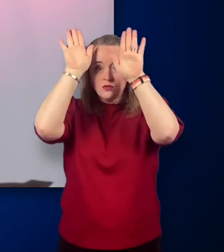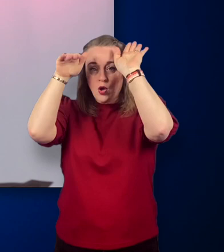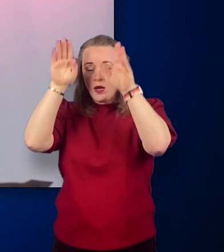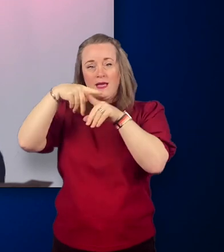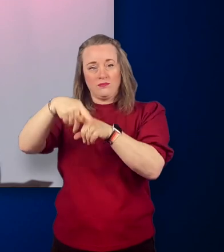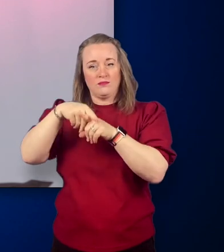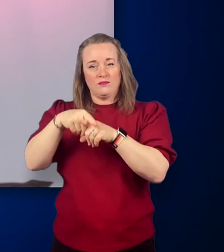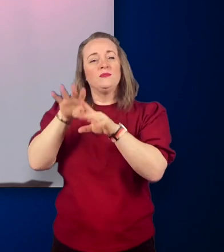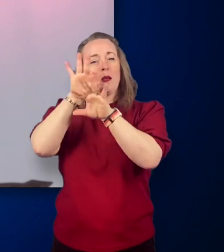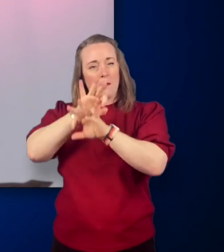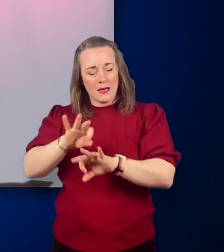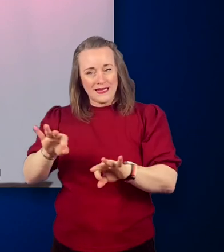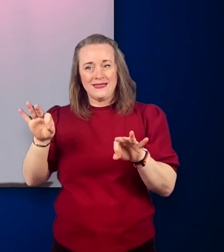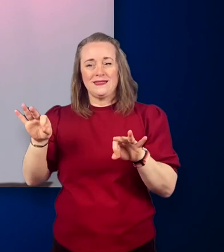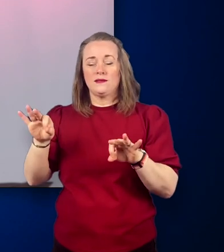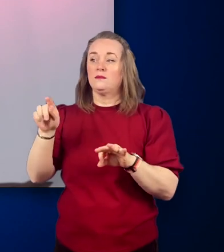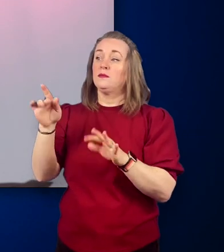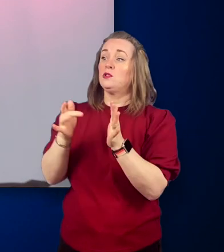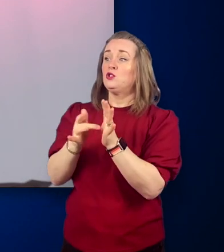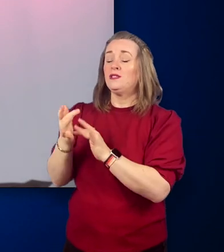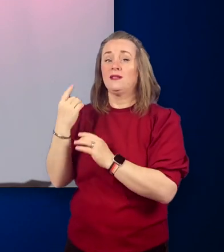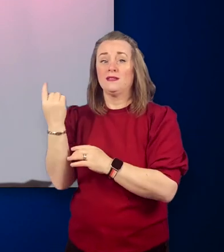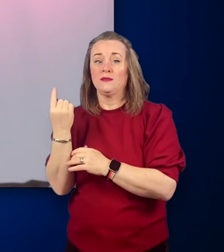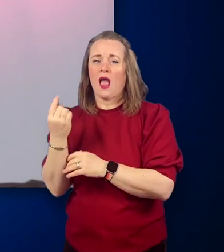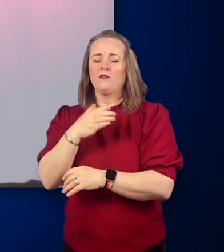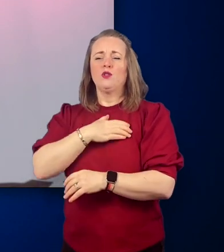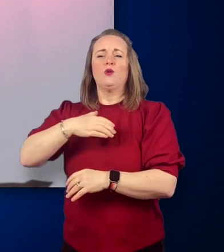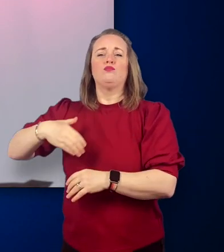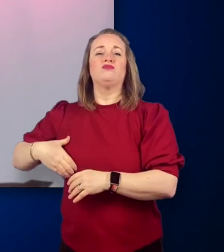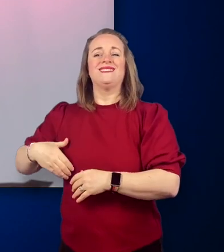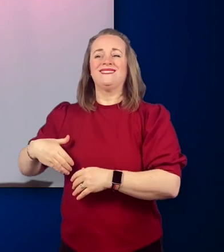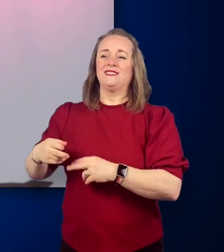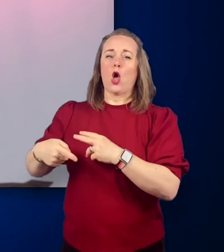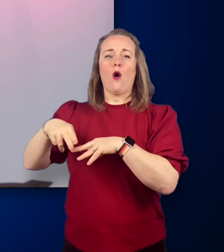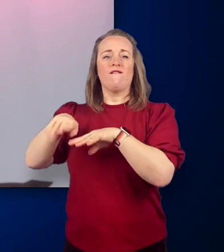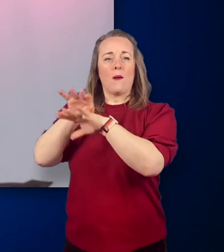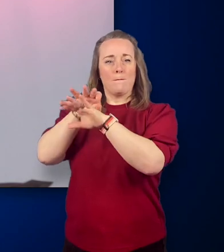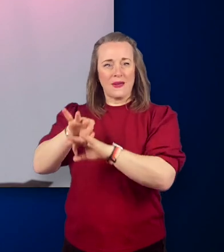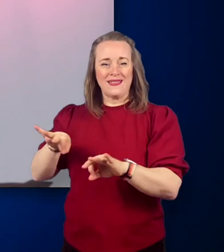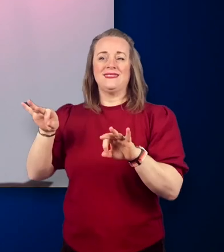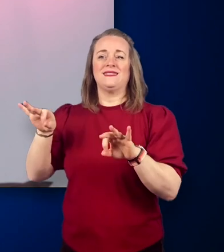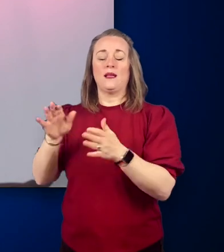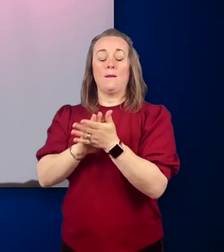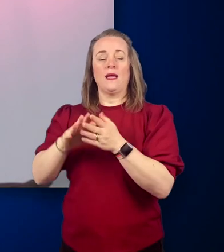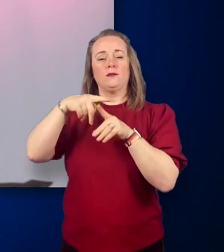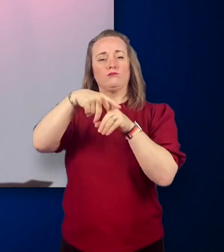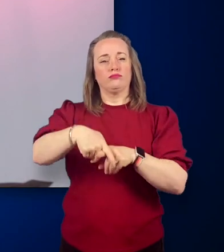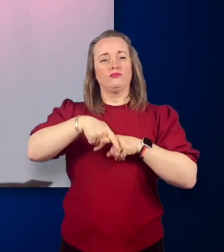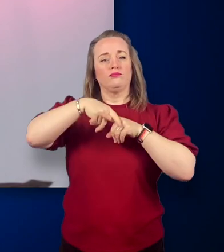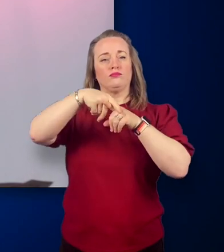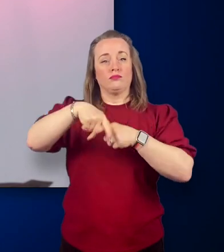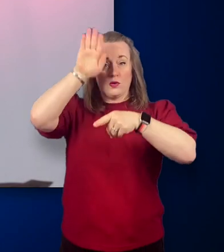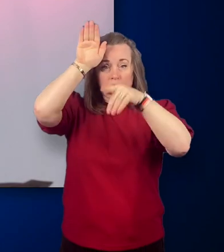King of Peace, the Prince of Peace, was riding on a donkey into Jerusalem on